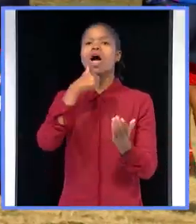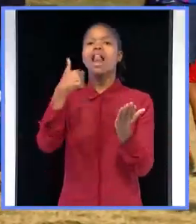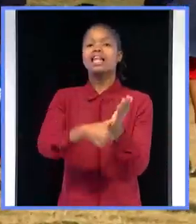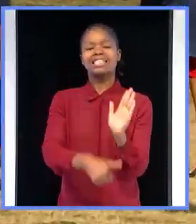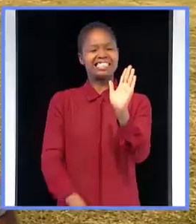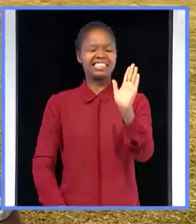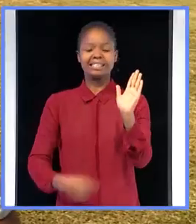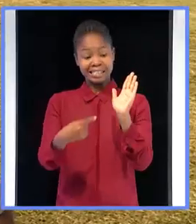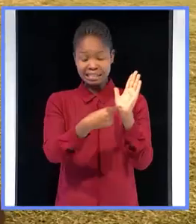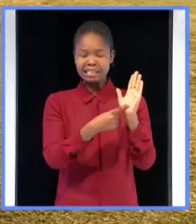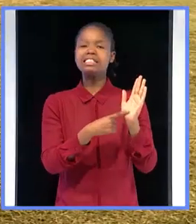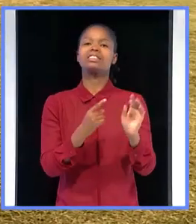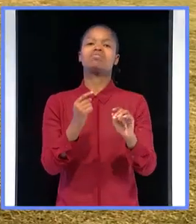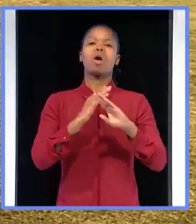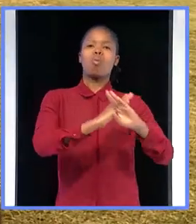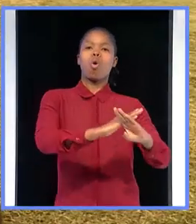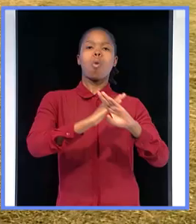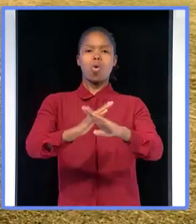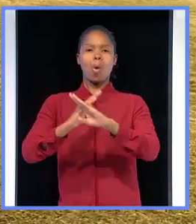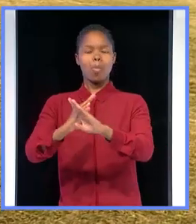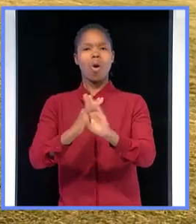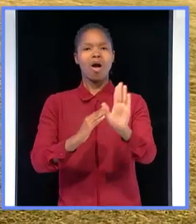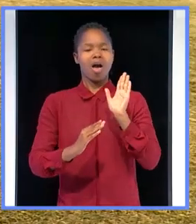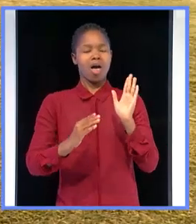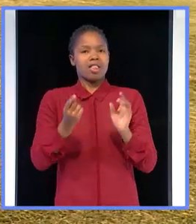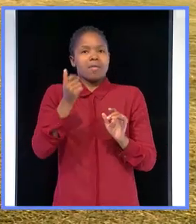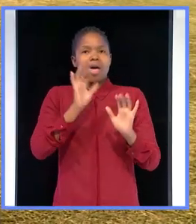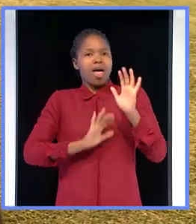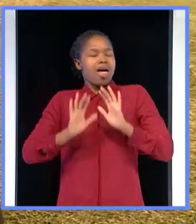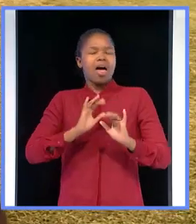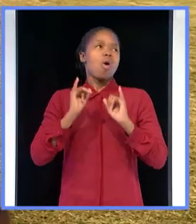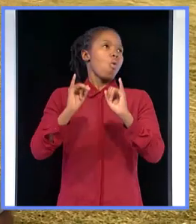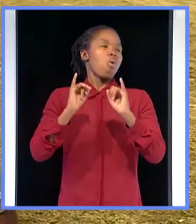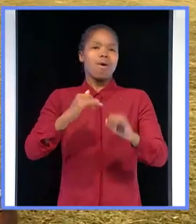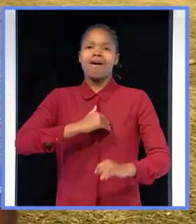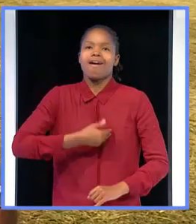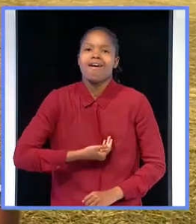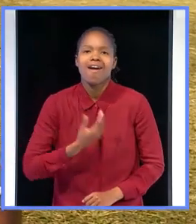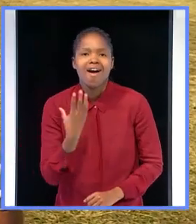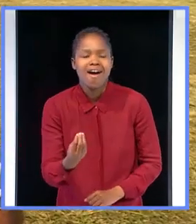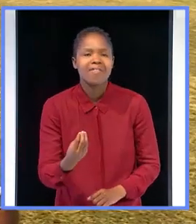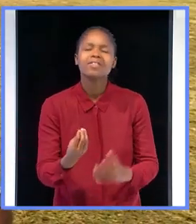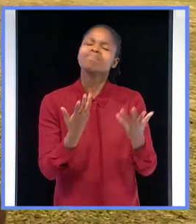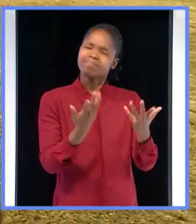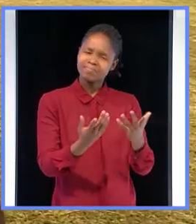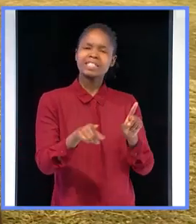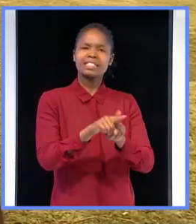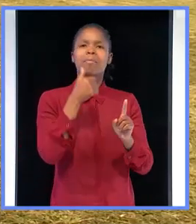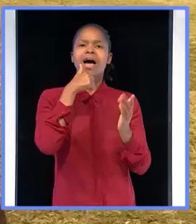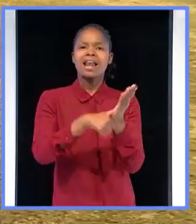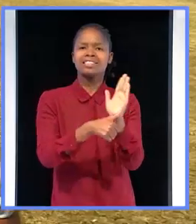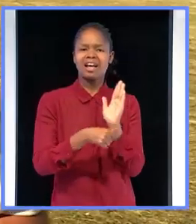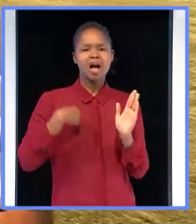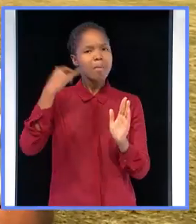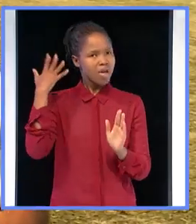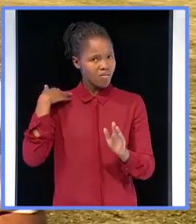they stopped me. So yeah, for me to be stopped, it was very bad. I didn't... Yeah, so when they obviously come back to you and say you